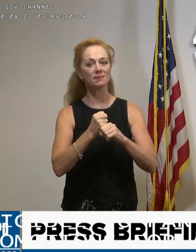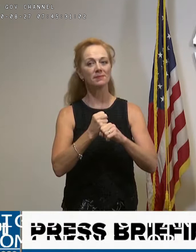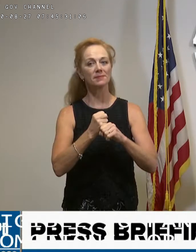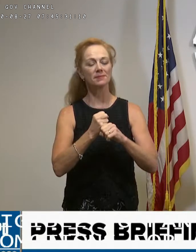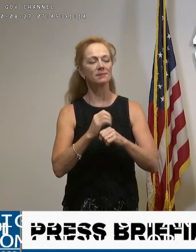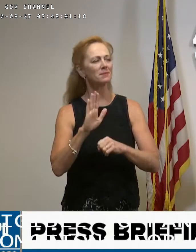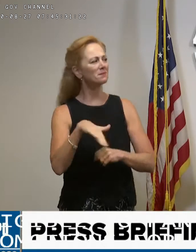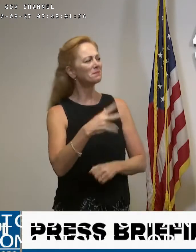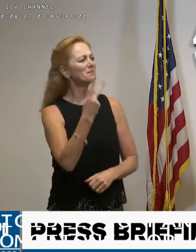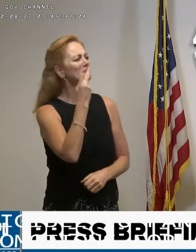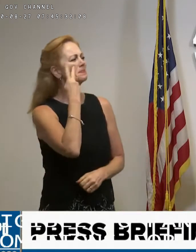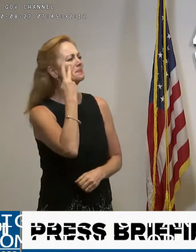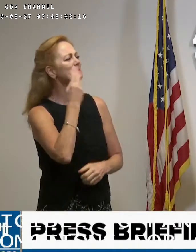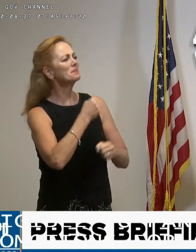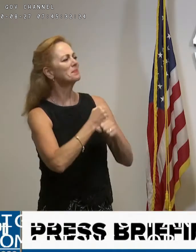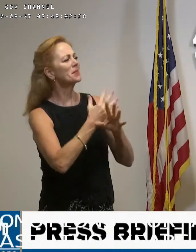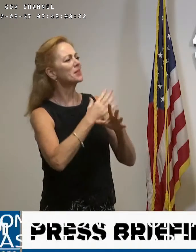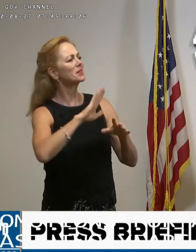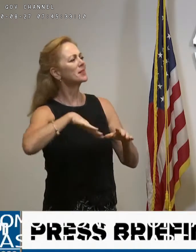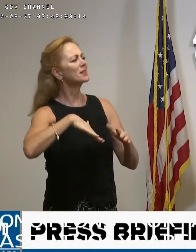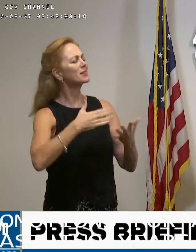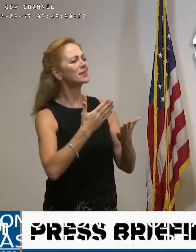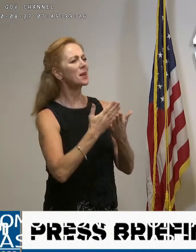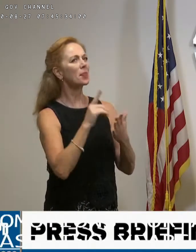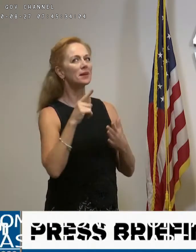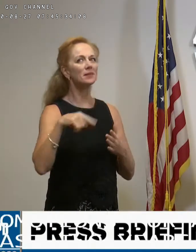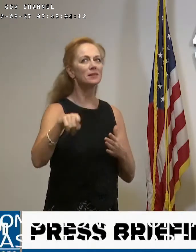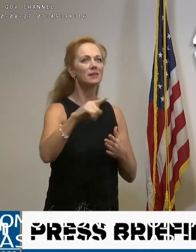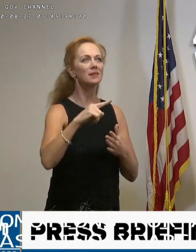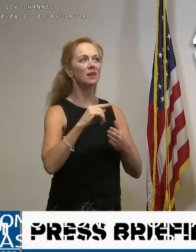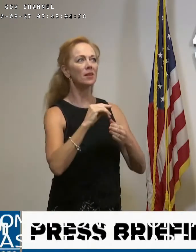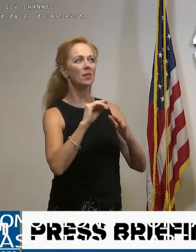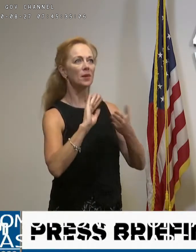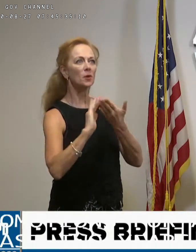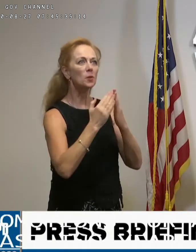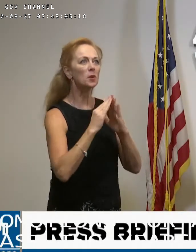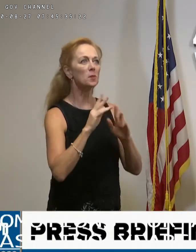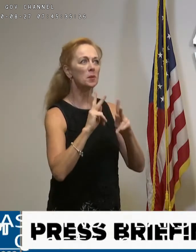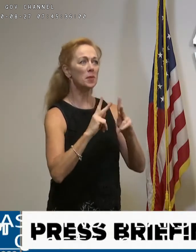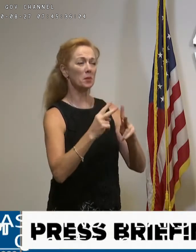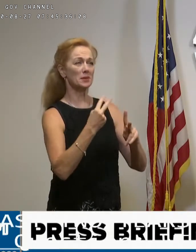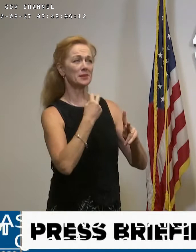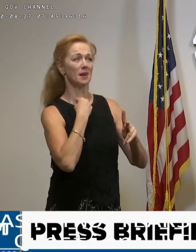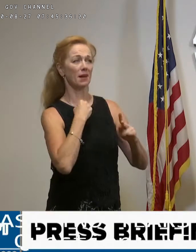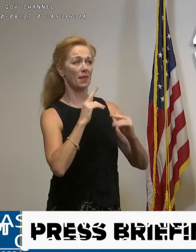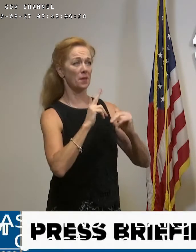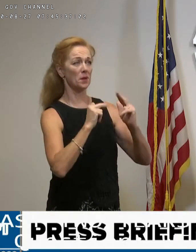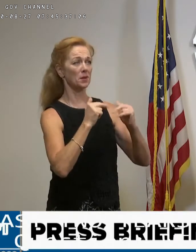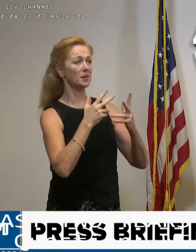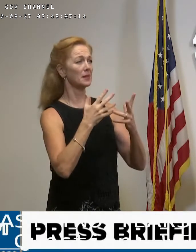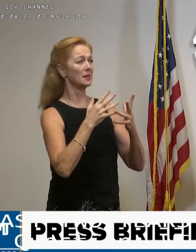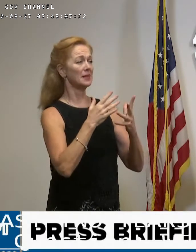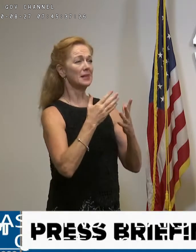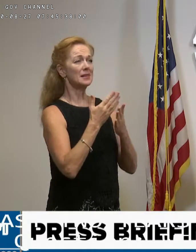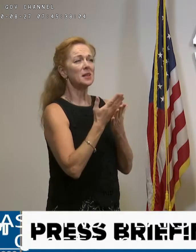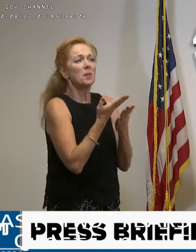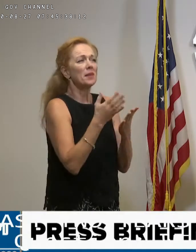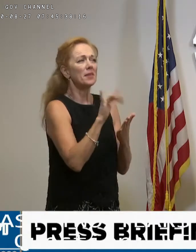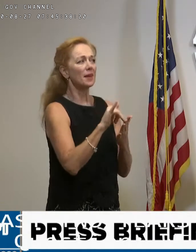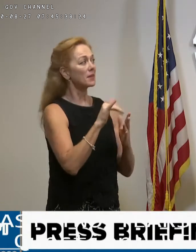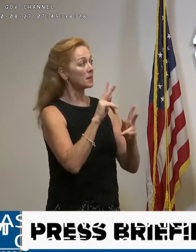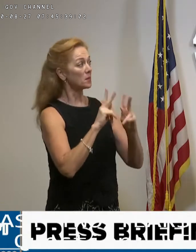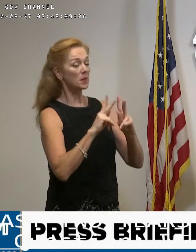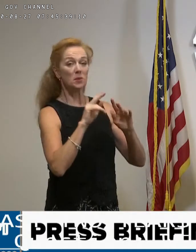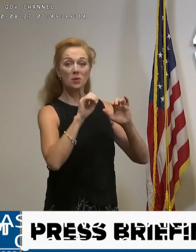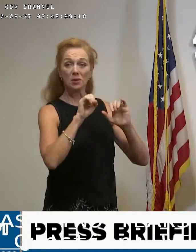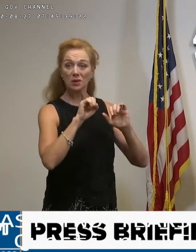We haven't seen the video yet, but is there something that the community, those people who were trapped, in that building, is there something that they could have done differently? What